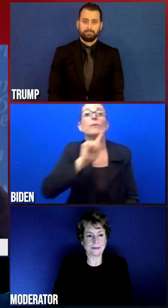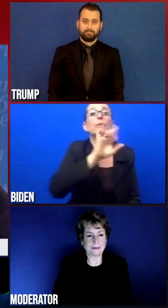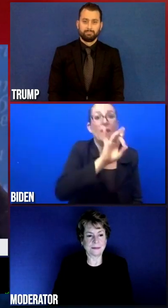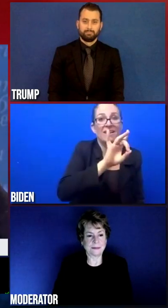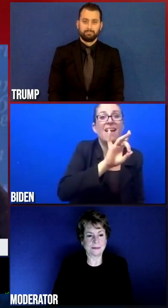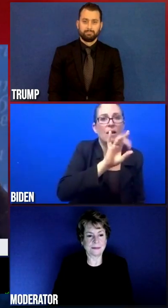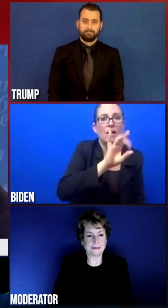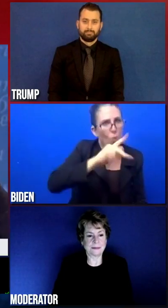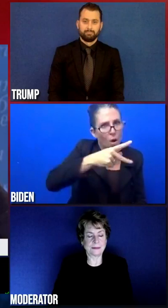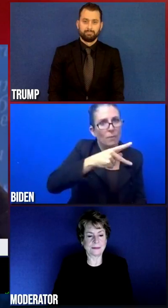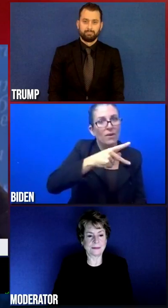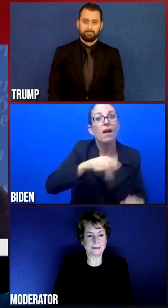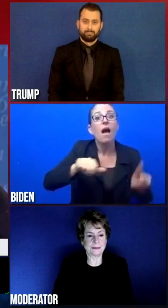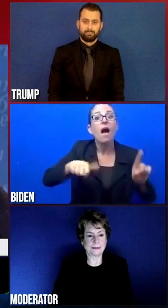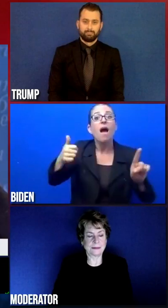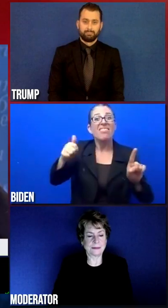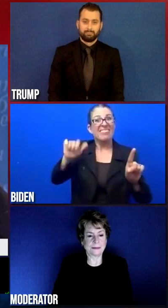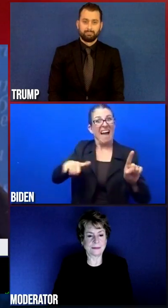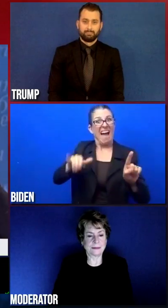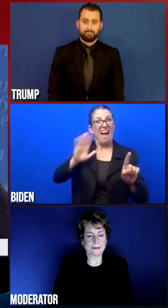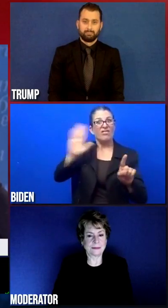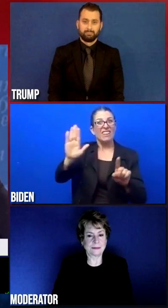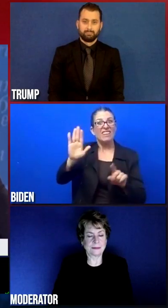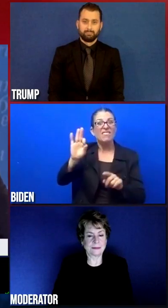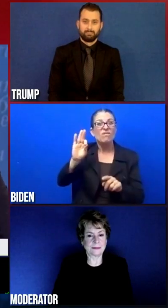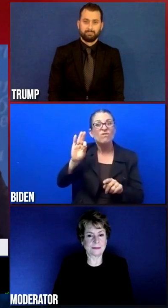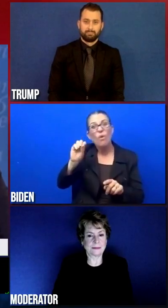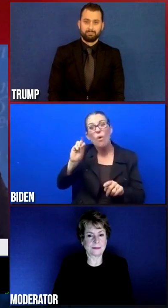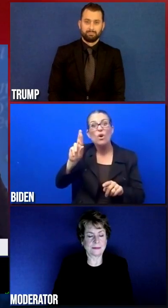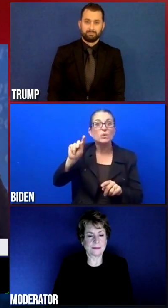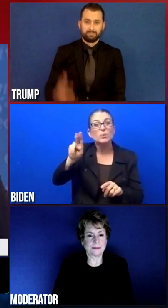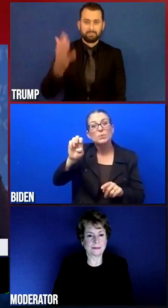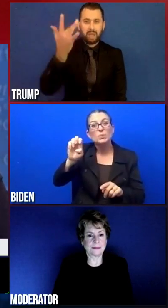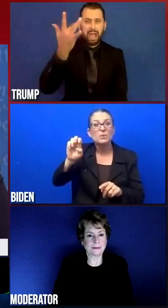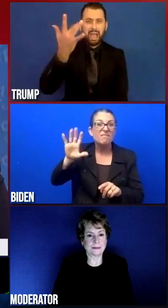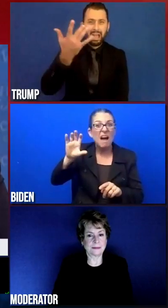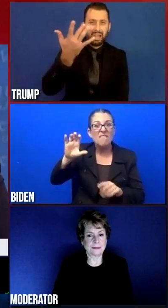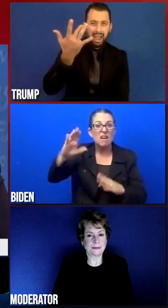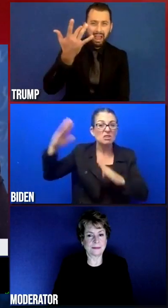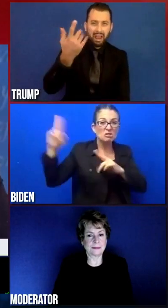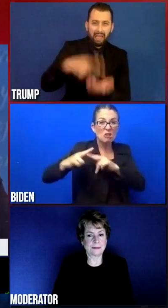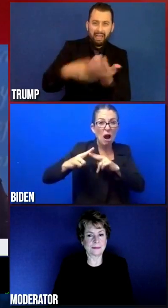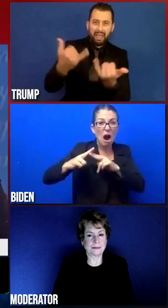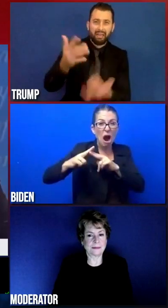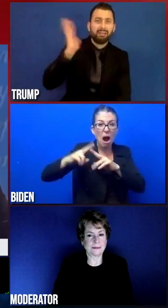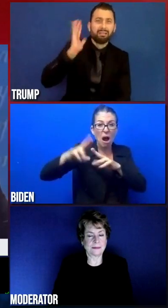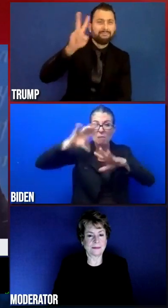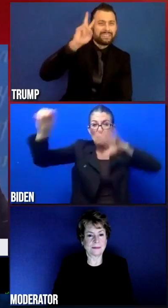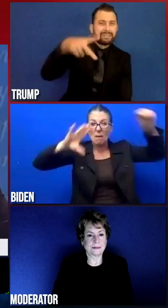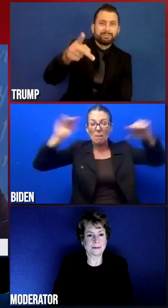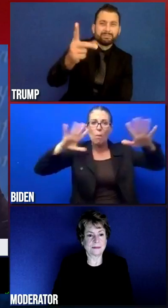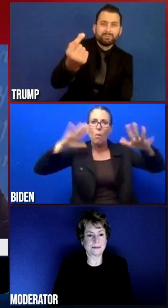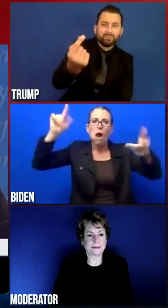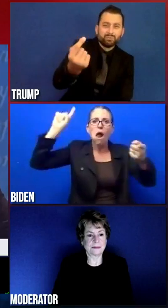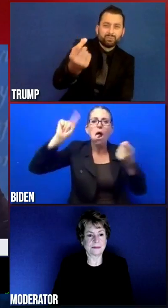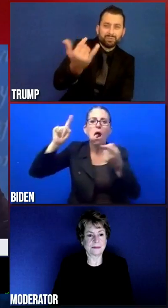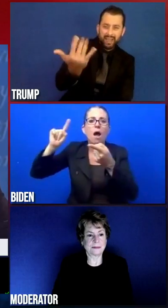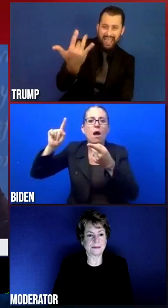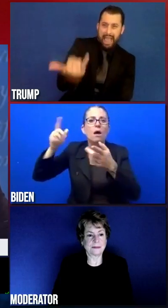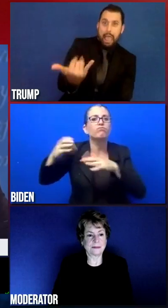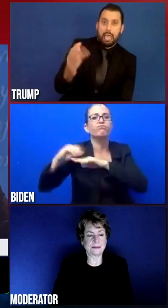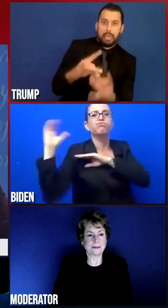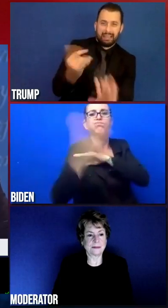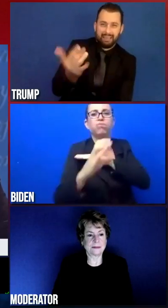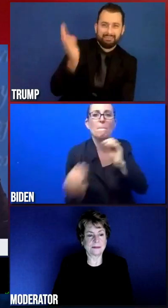tax, making billions of dollars. Why didn't you do it before when you were vice president with Obama? Because you, in fact, passed that. That was right. your